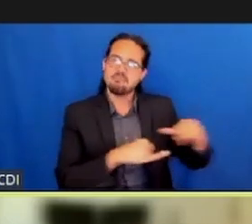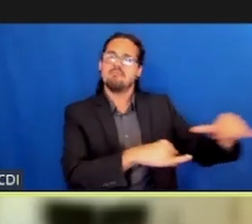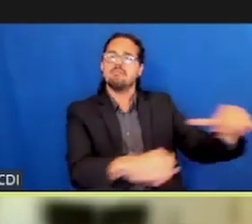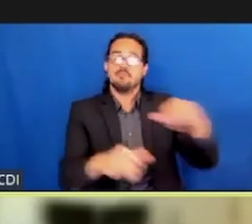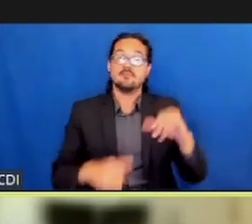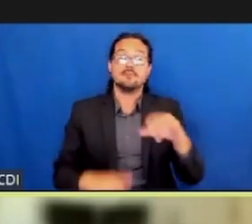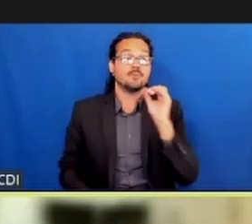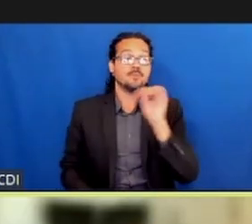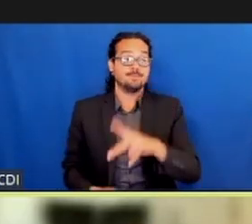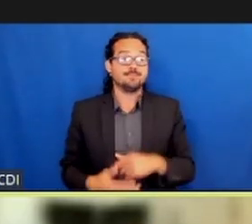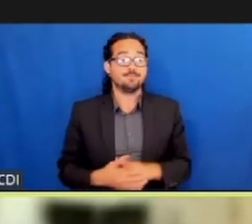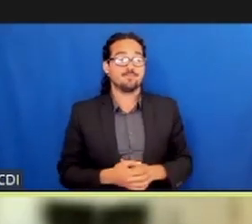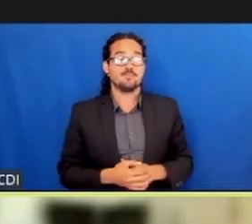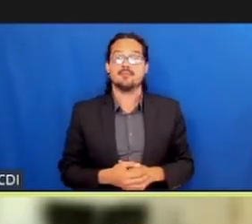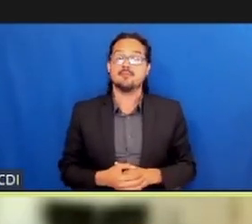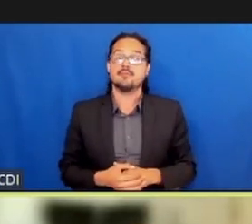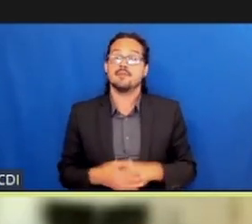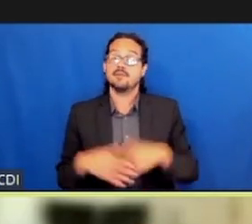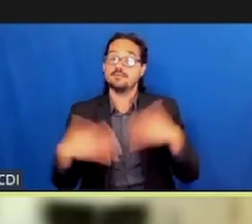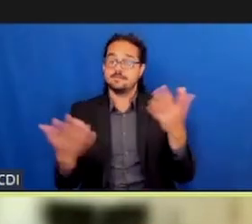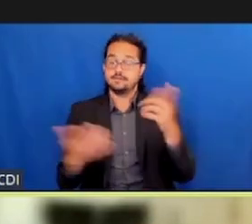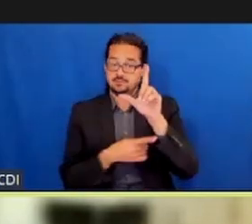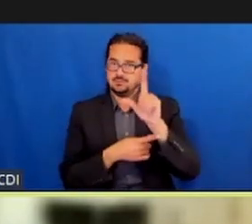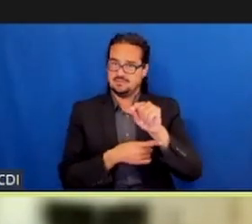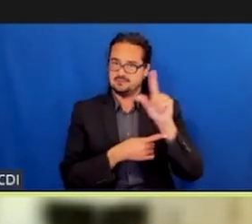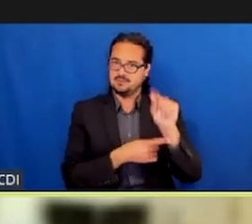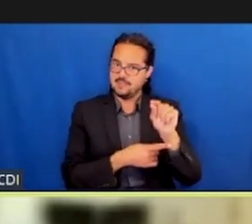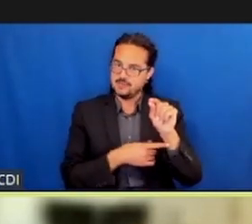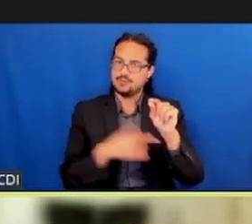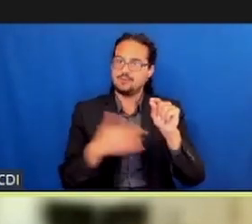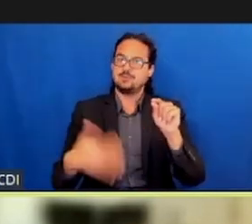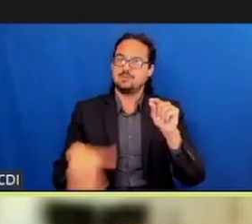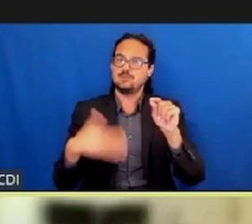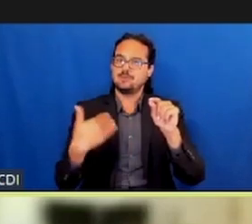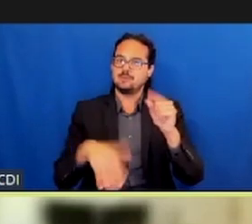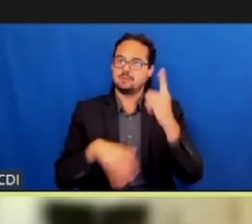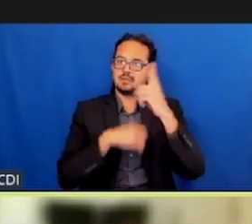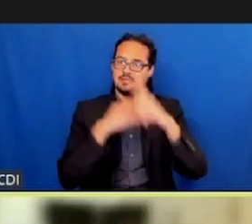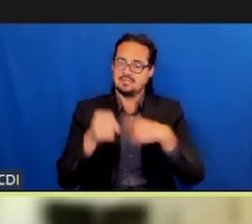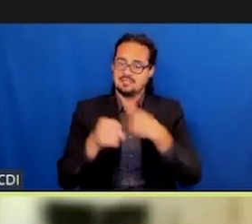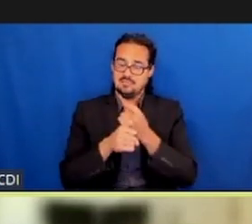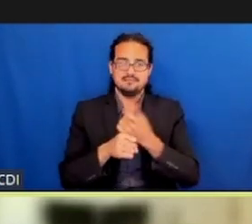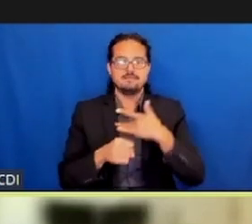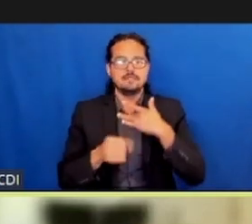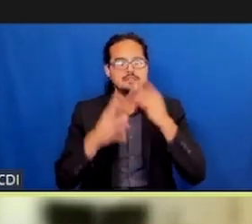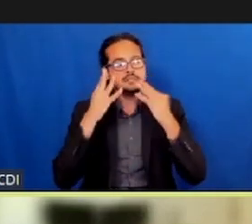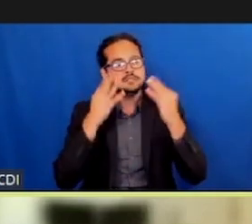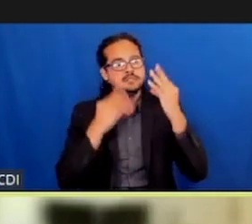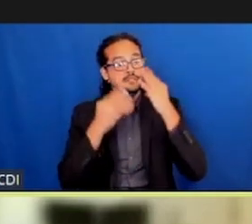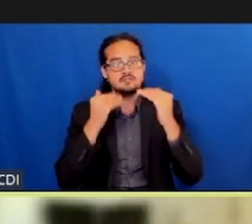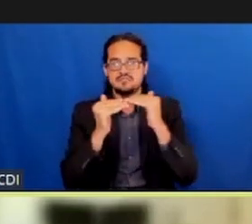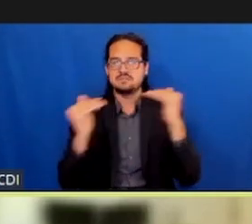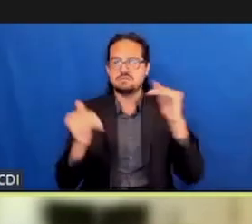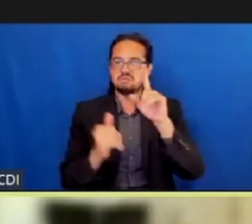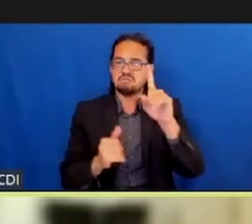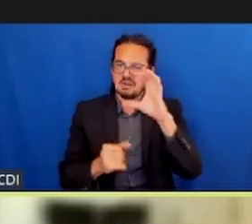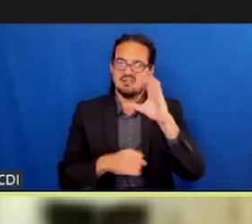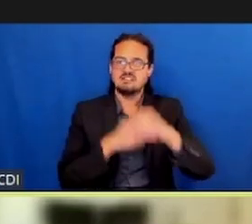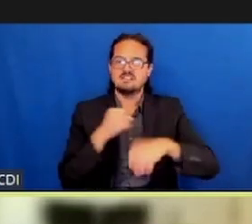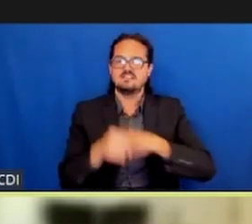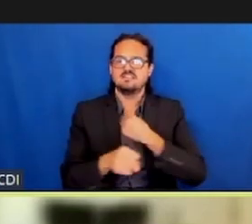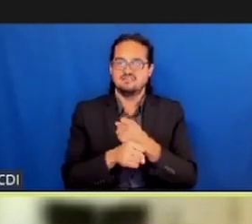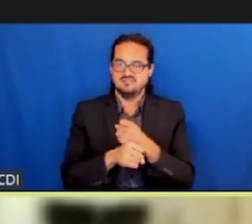definitely a year that felt like a century, and I want to start and end my talk with a little bit of gratitude. And my beginning gratitude